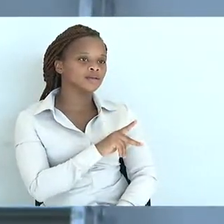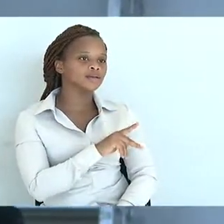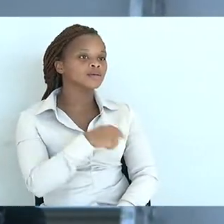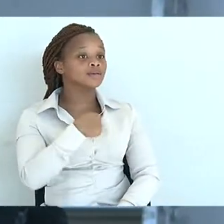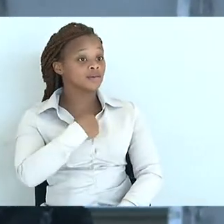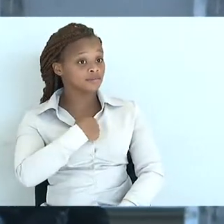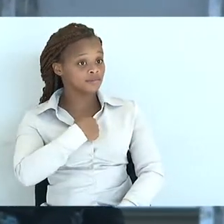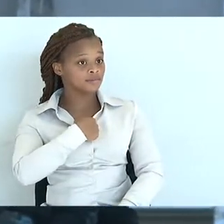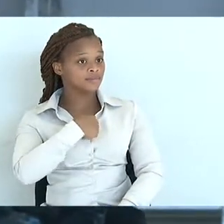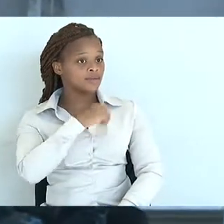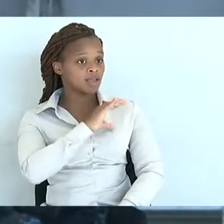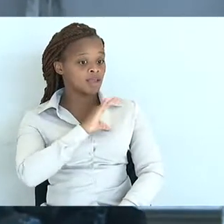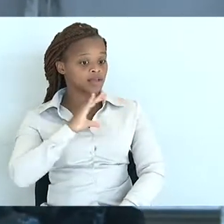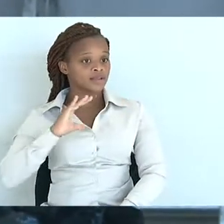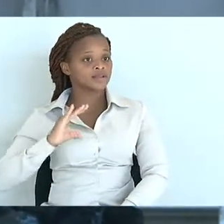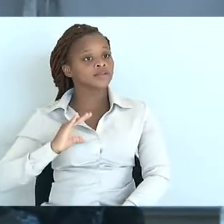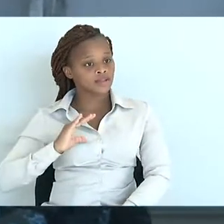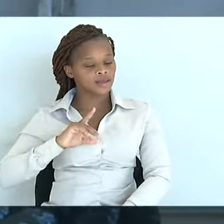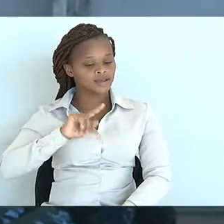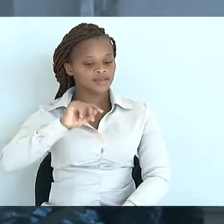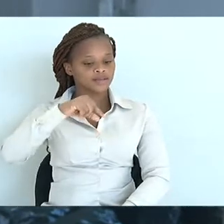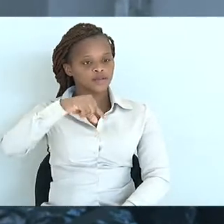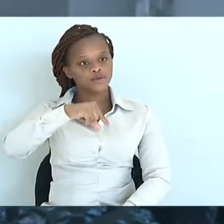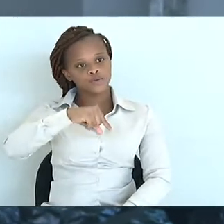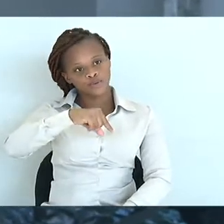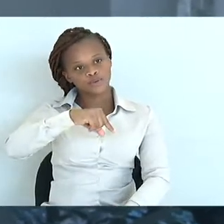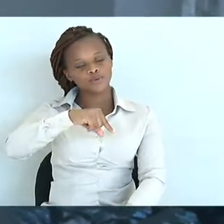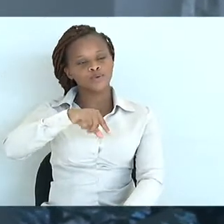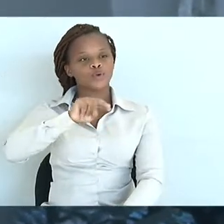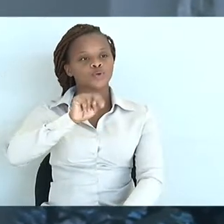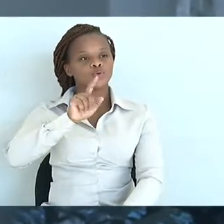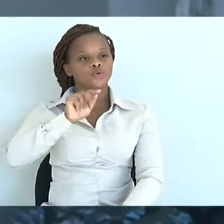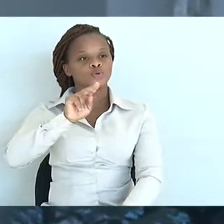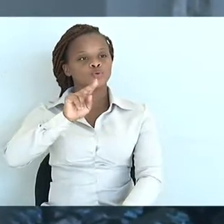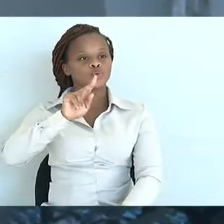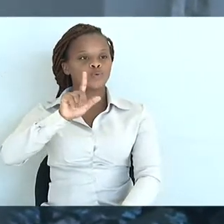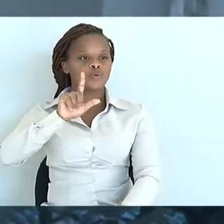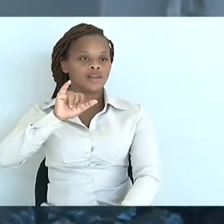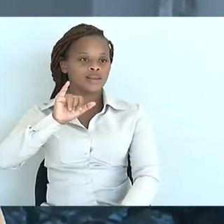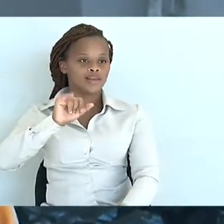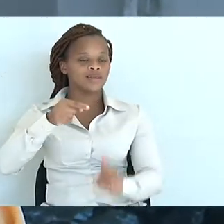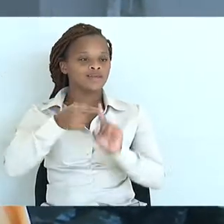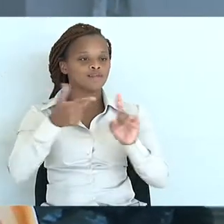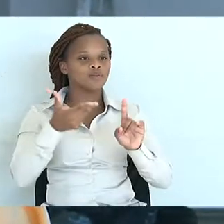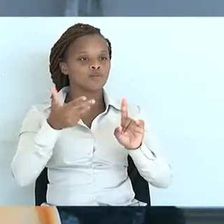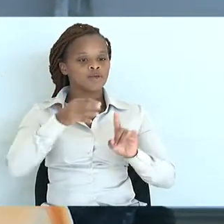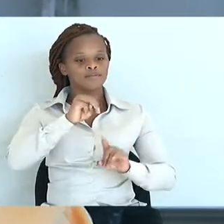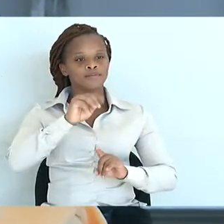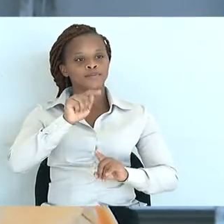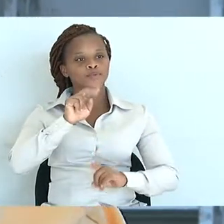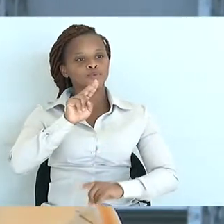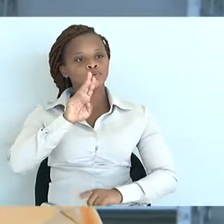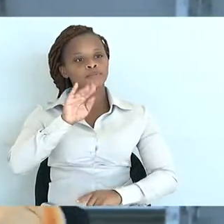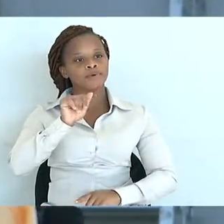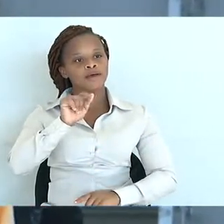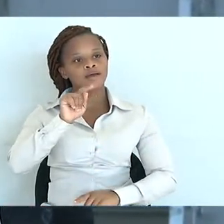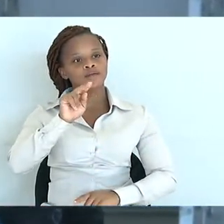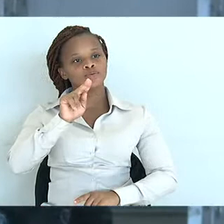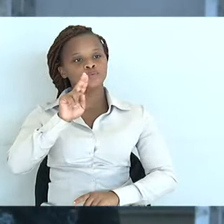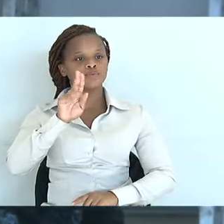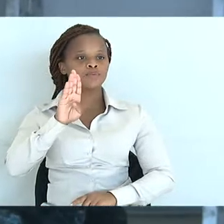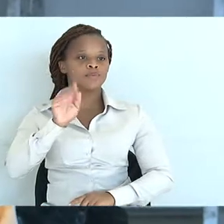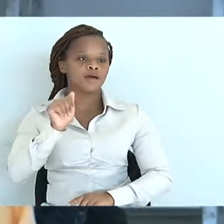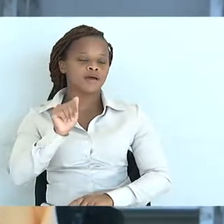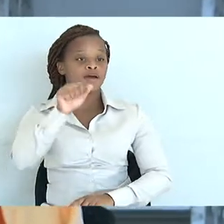Councillor TQ Ndoli from Umkanyagude District, Toba Municipality.